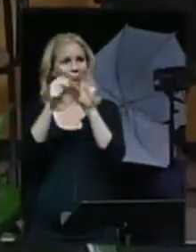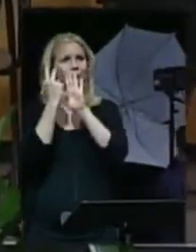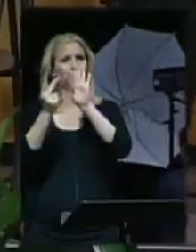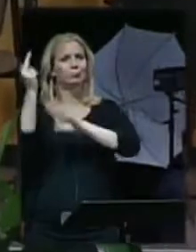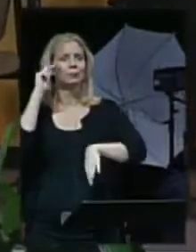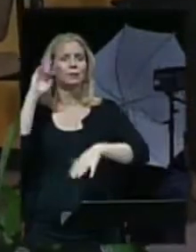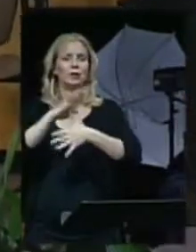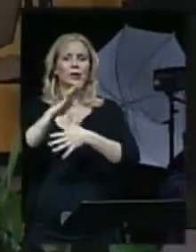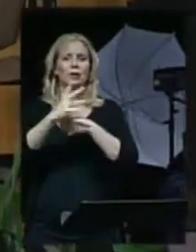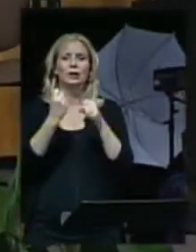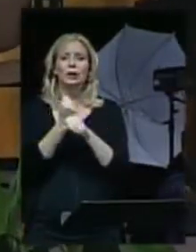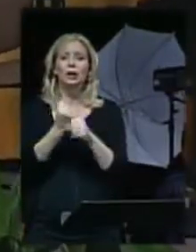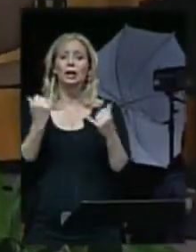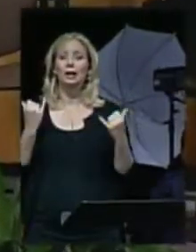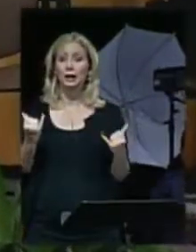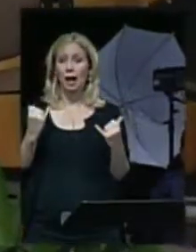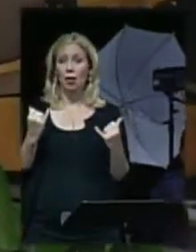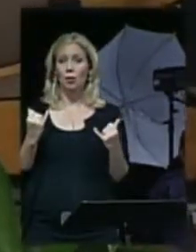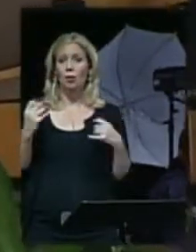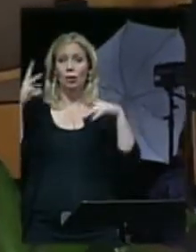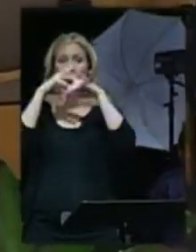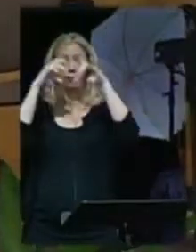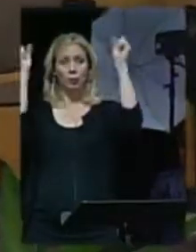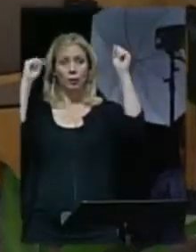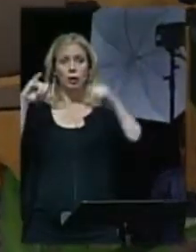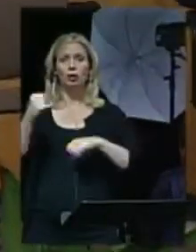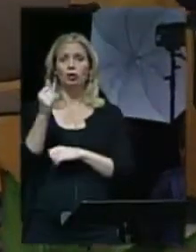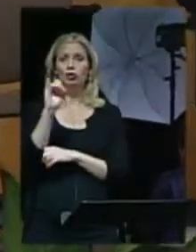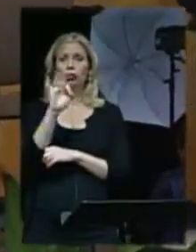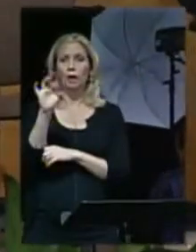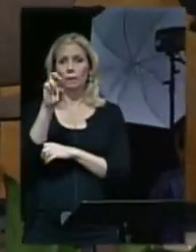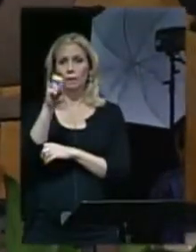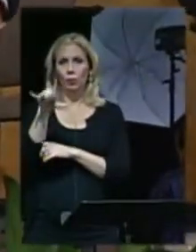Fargo Public Schools Superintendent, Dr. Jeffrey Schatz.